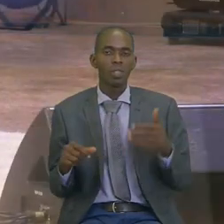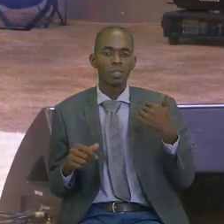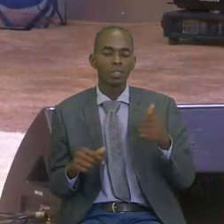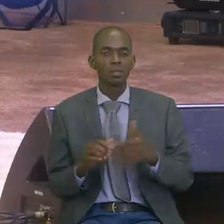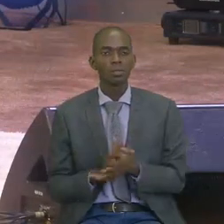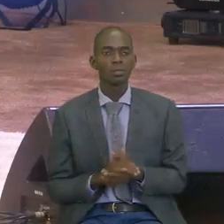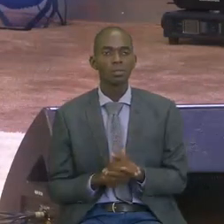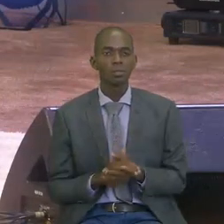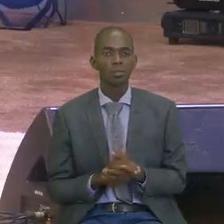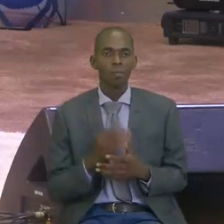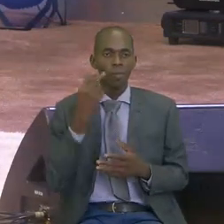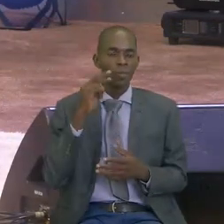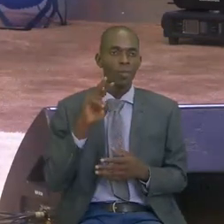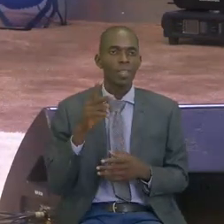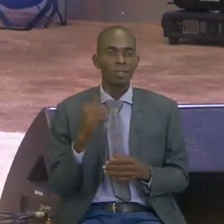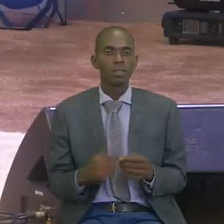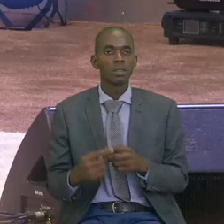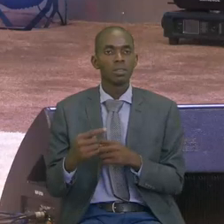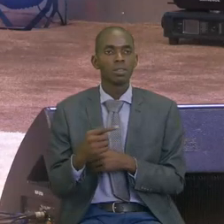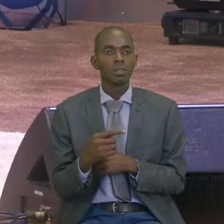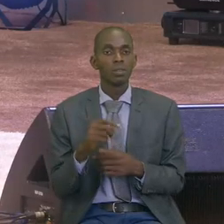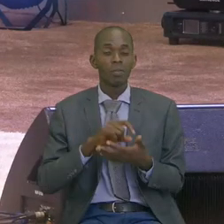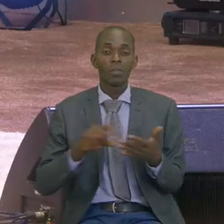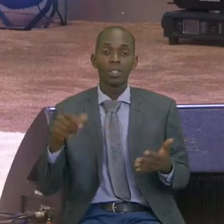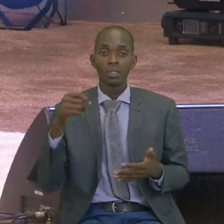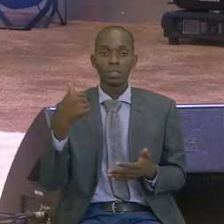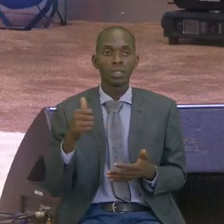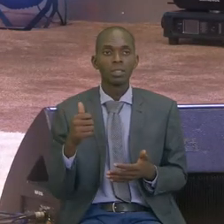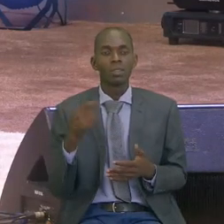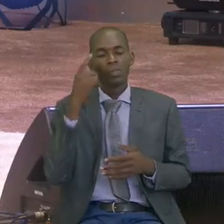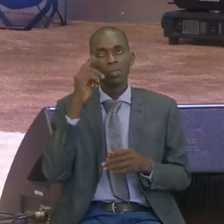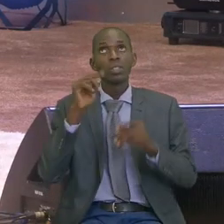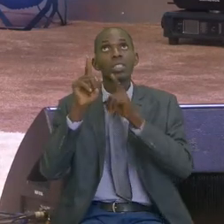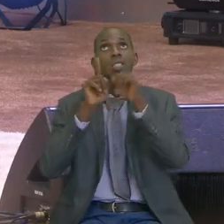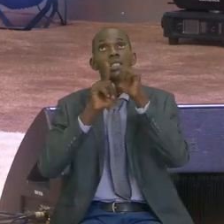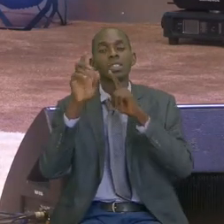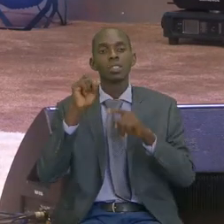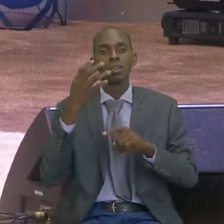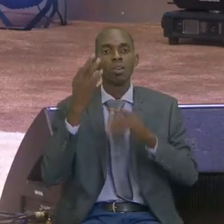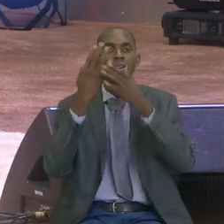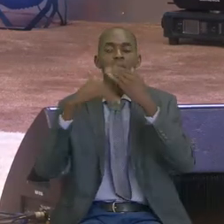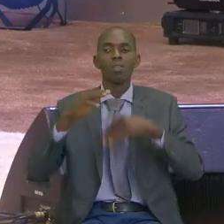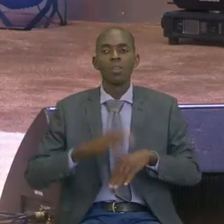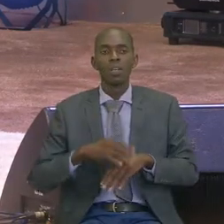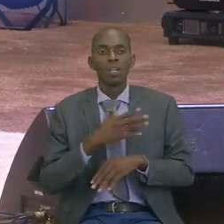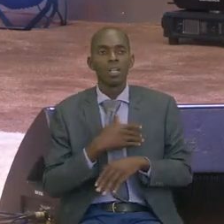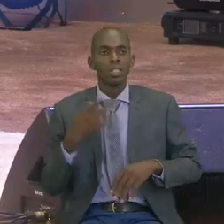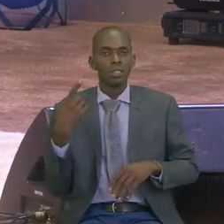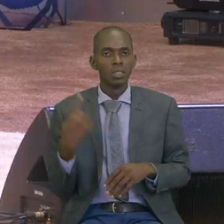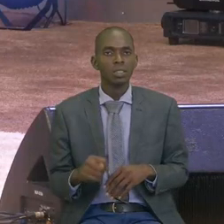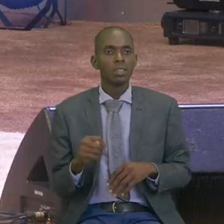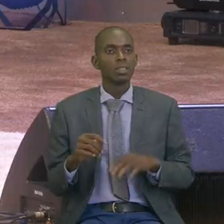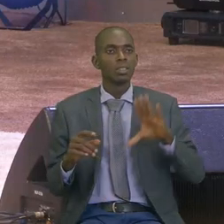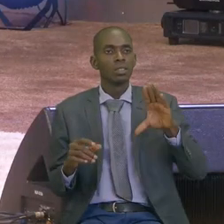verse 10, it tells us, it says, for the stars of heaven and the constellations